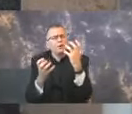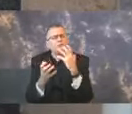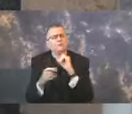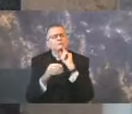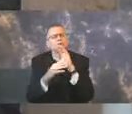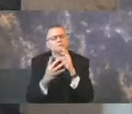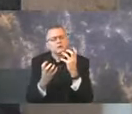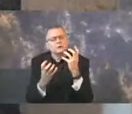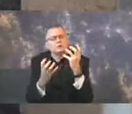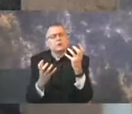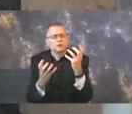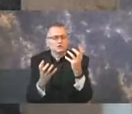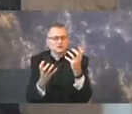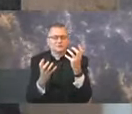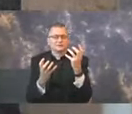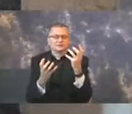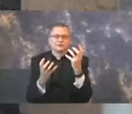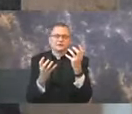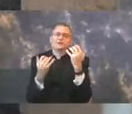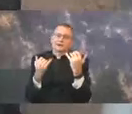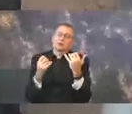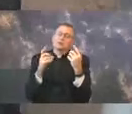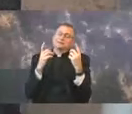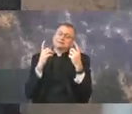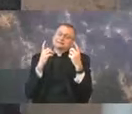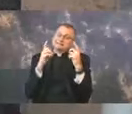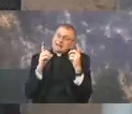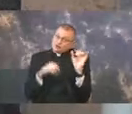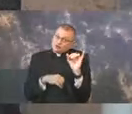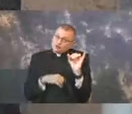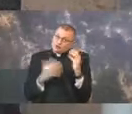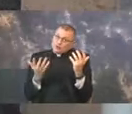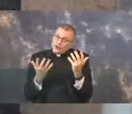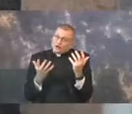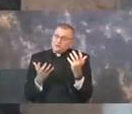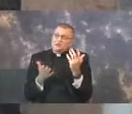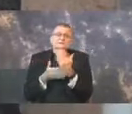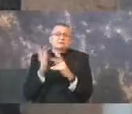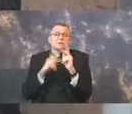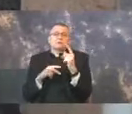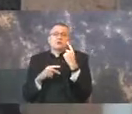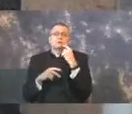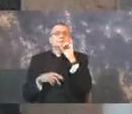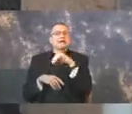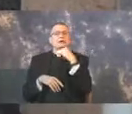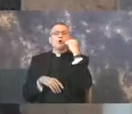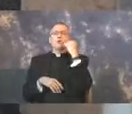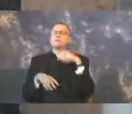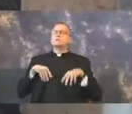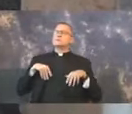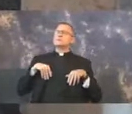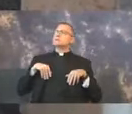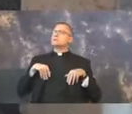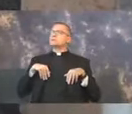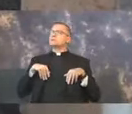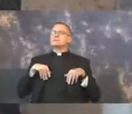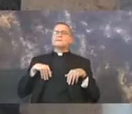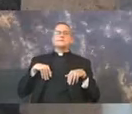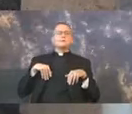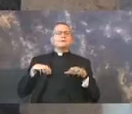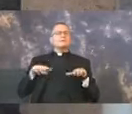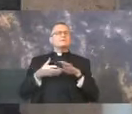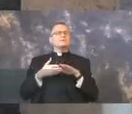There is, of course, a danger that comes with such a moment, and that is to think that somehow this moment when Mass and even adoration of the Blessed Sacrament